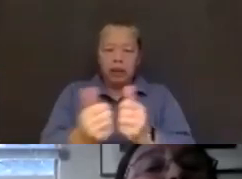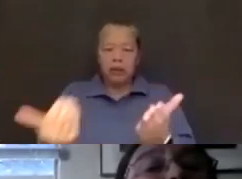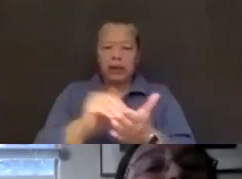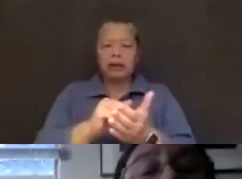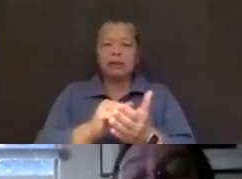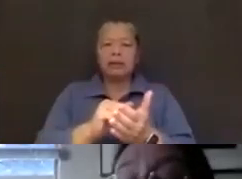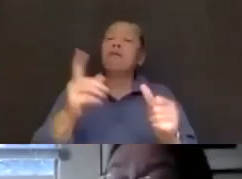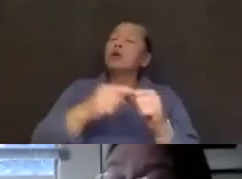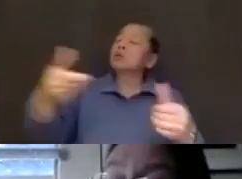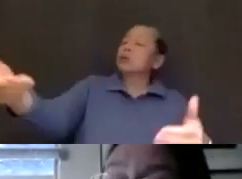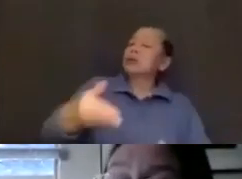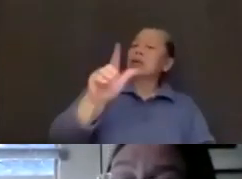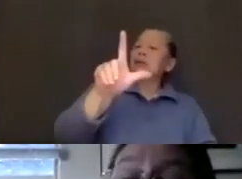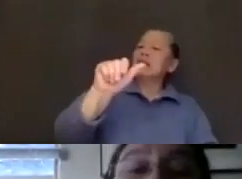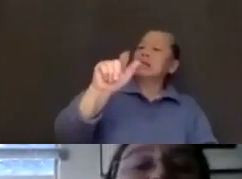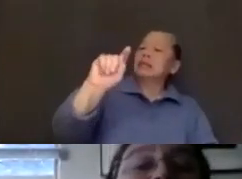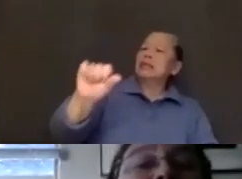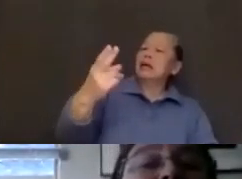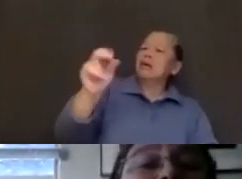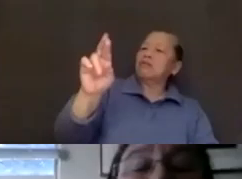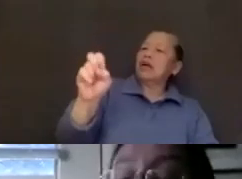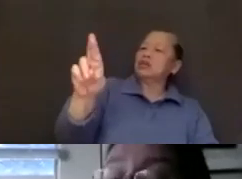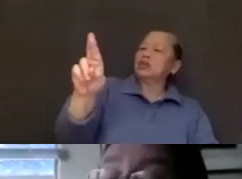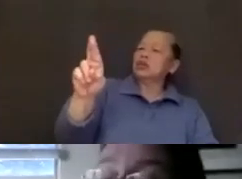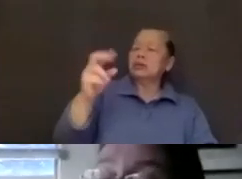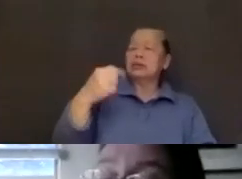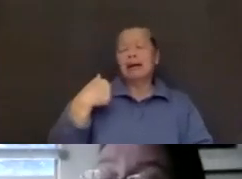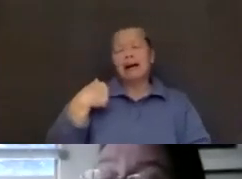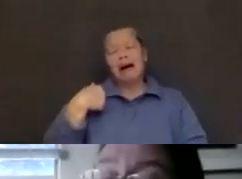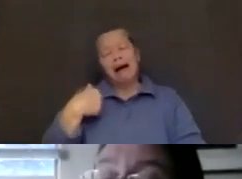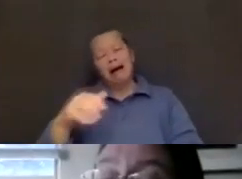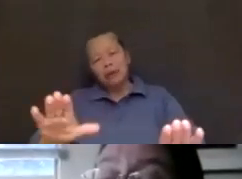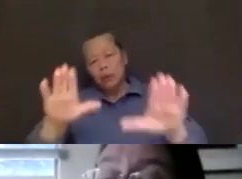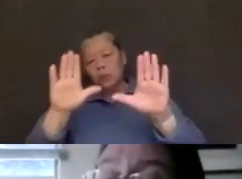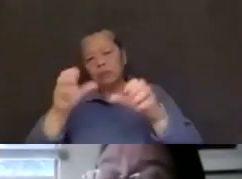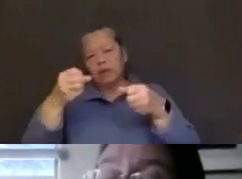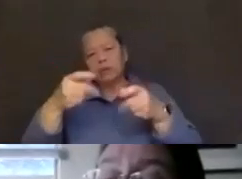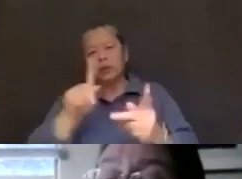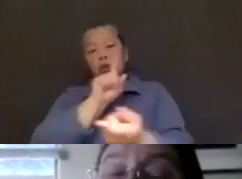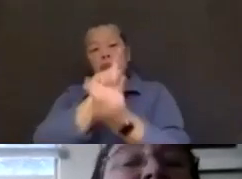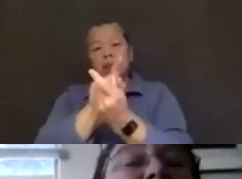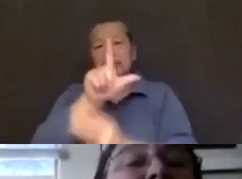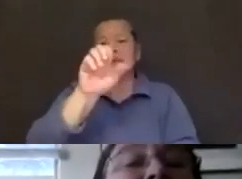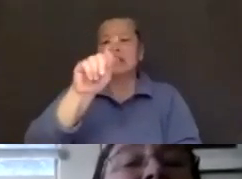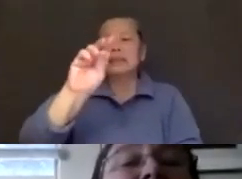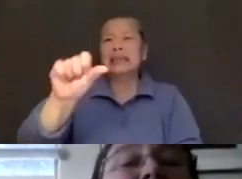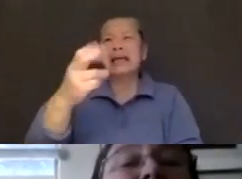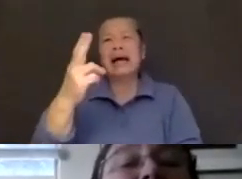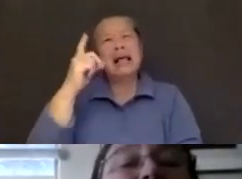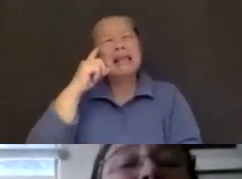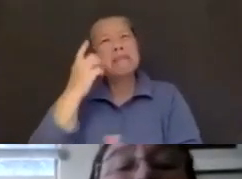you to Letiah Fraser. I had the wonderful opportunity of meeting Letiah probably about 5 or 6 years